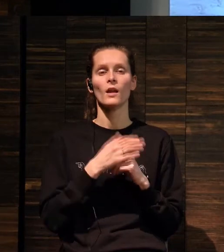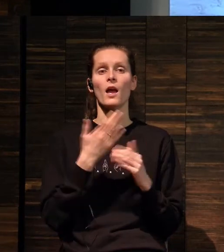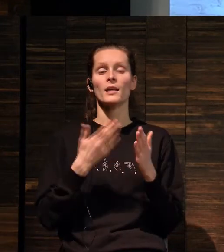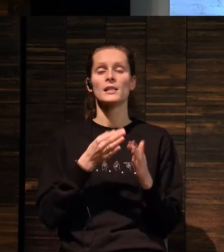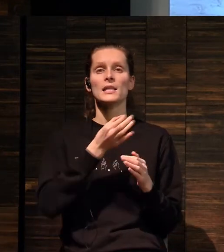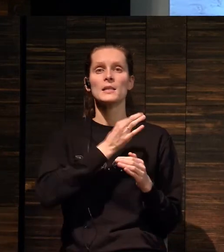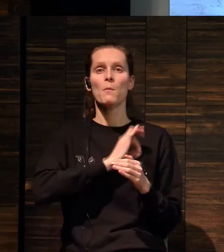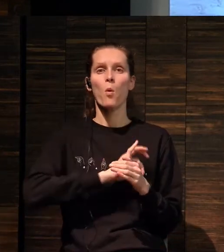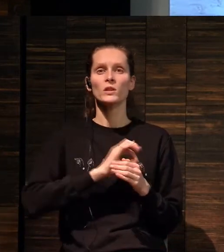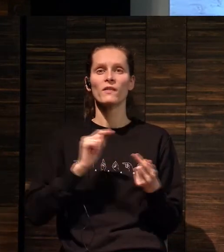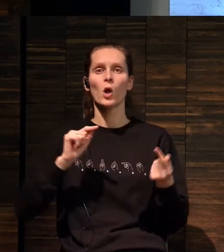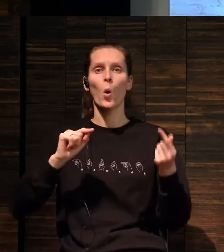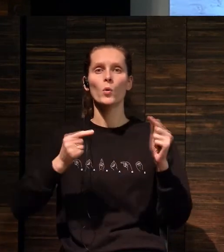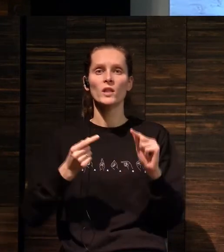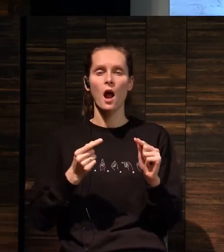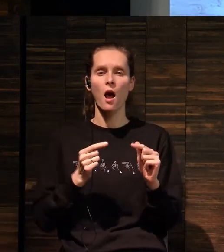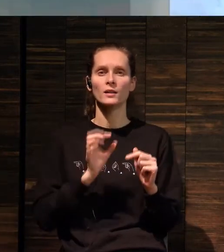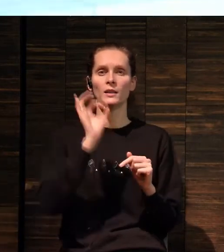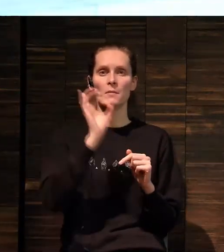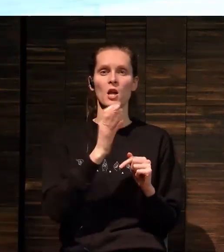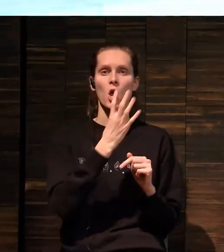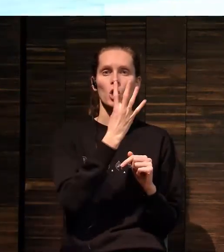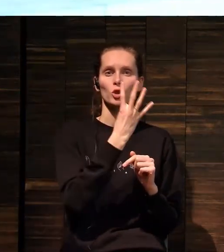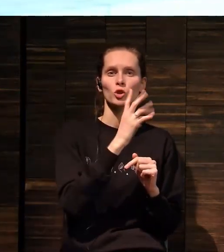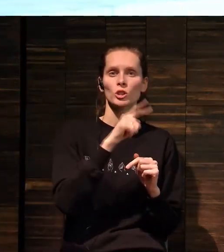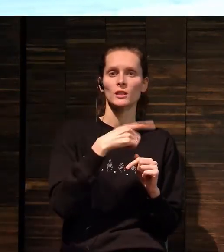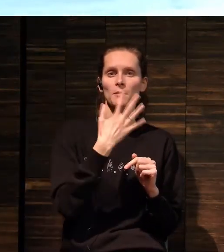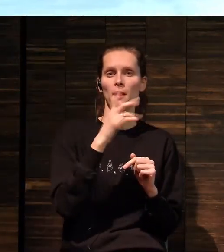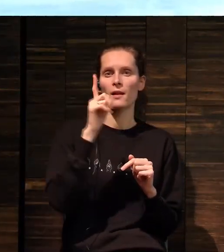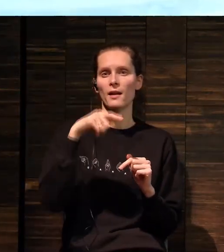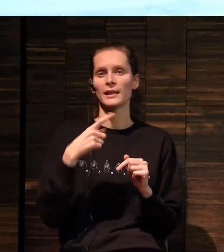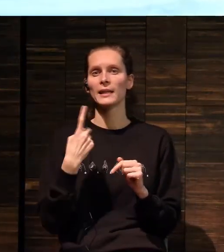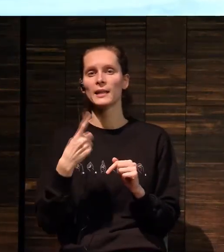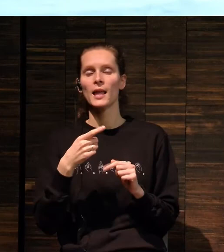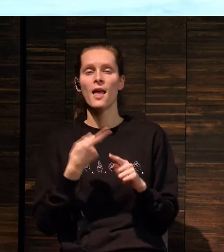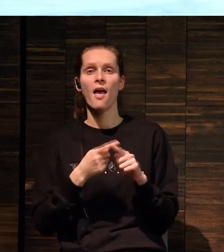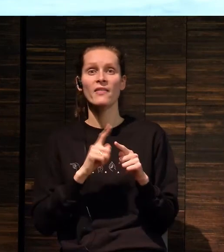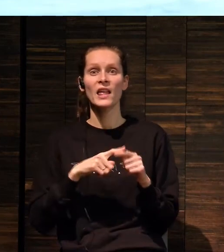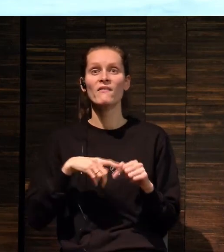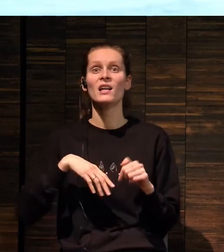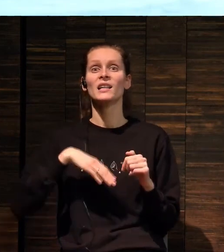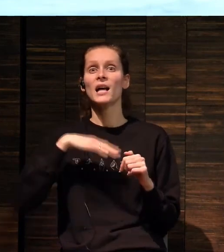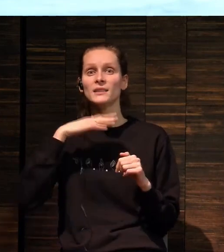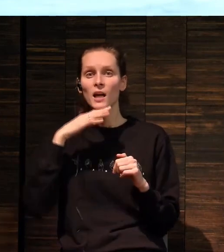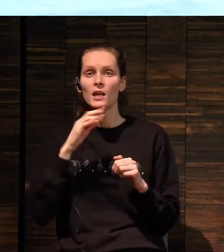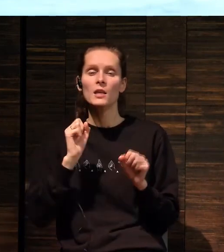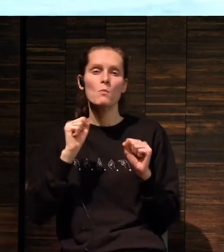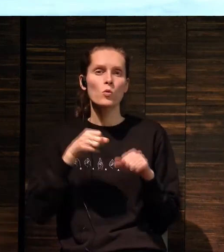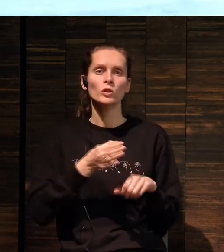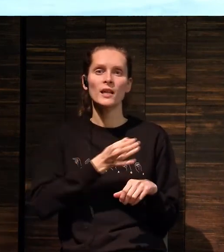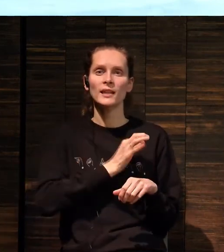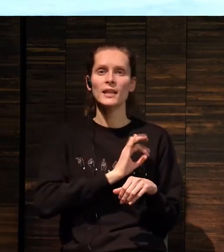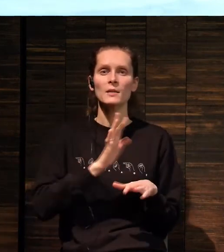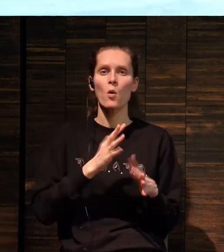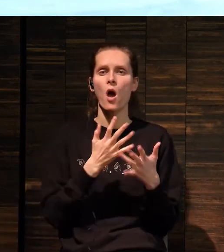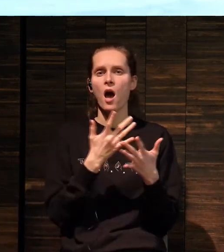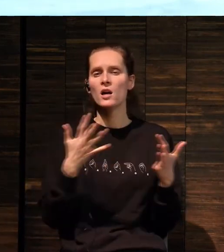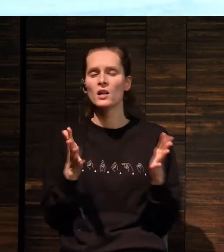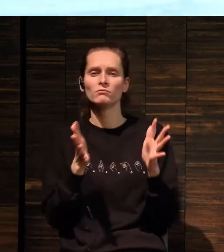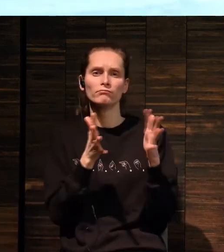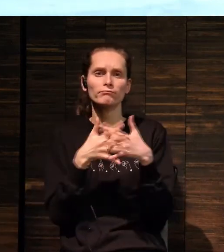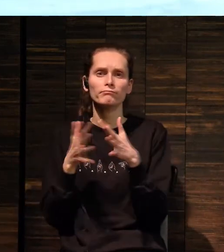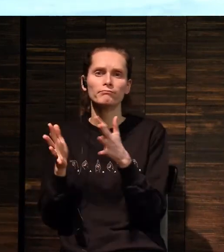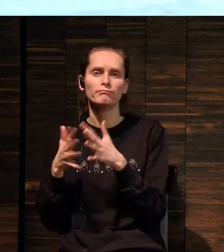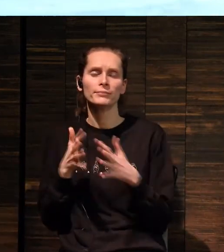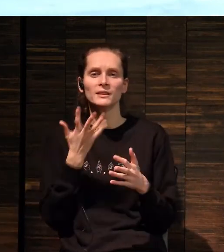I mean, if you follow that ratio 4.5 to 1, then the contrast is enough, and you don't have